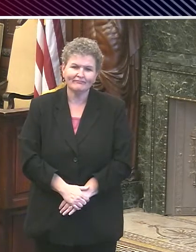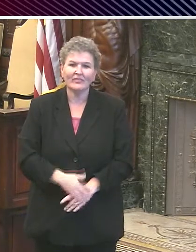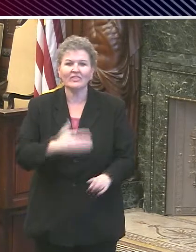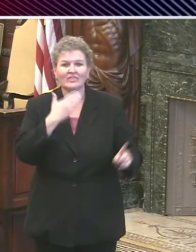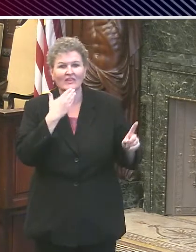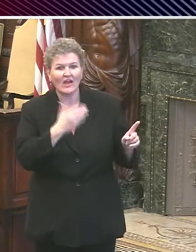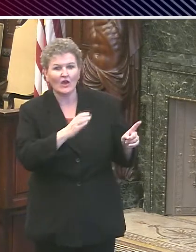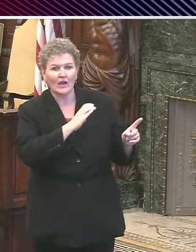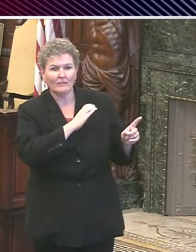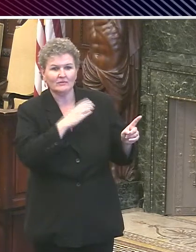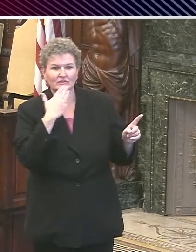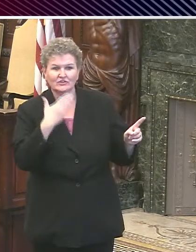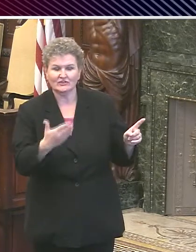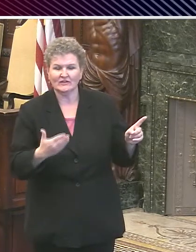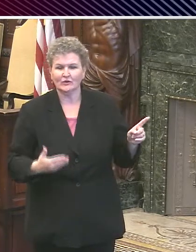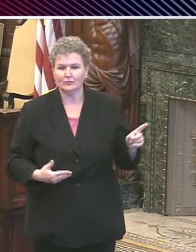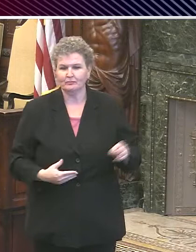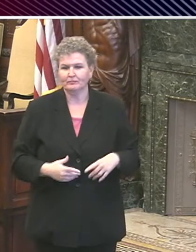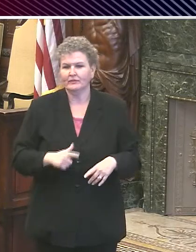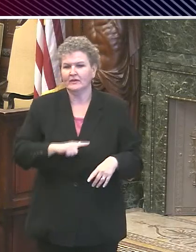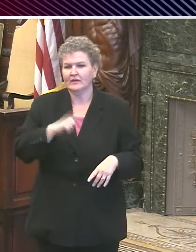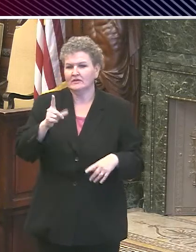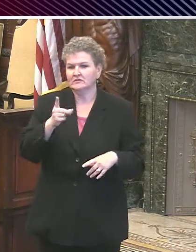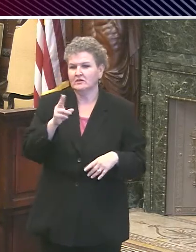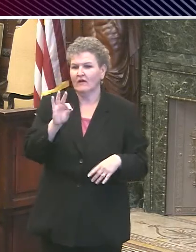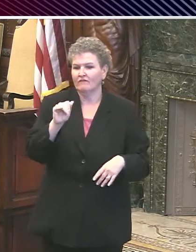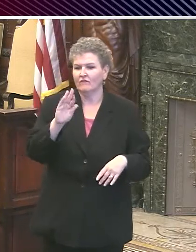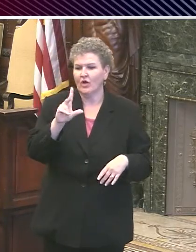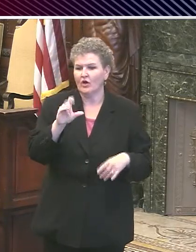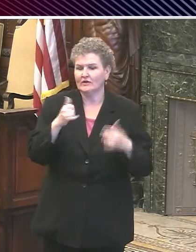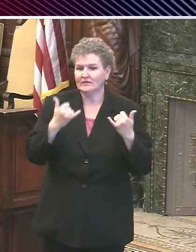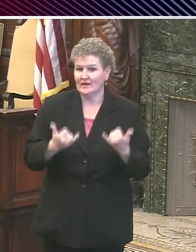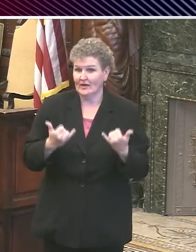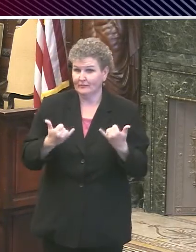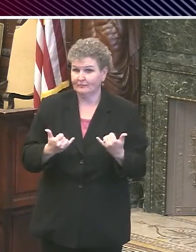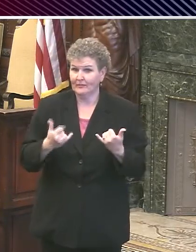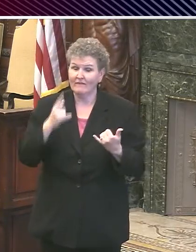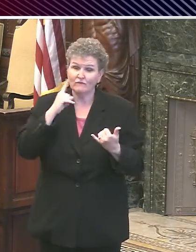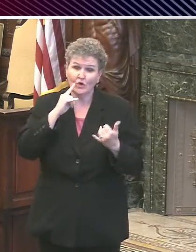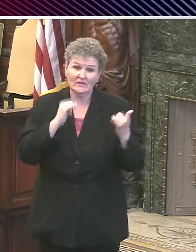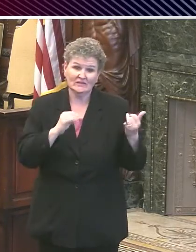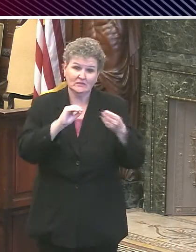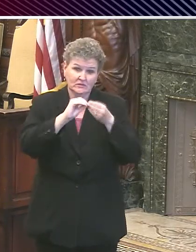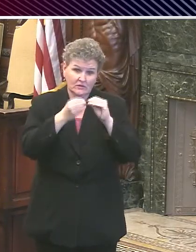Commissioner. We are now going to turn it over to Dr. Farley for his updates.